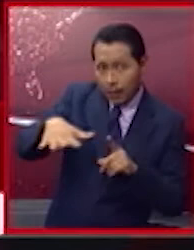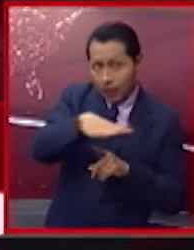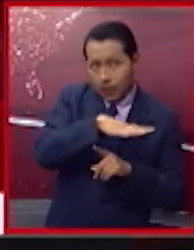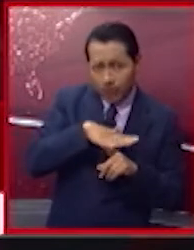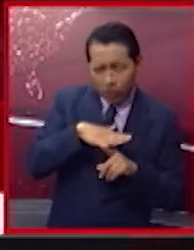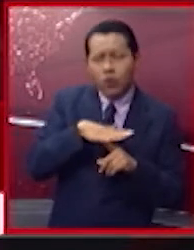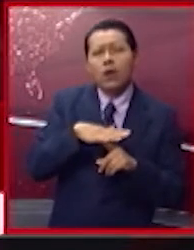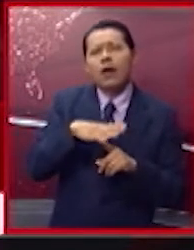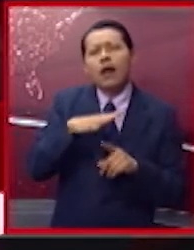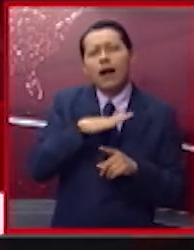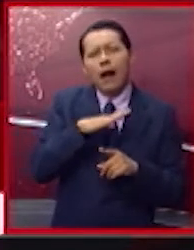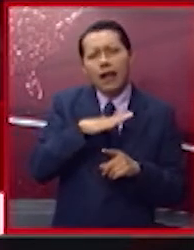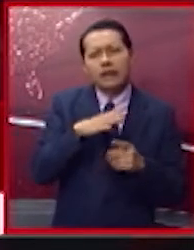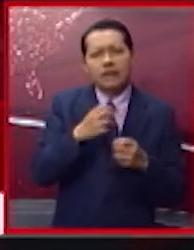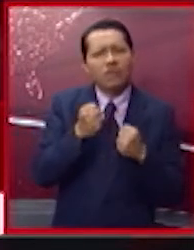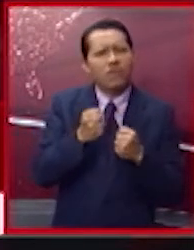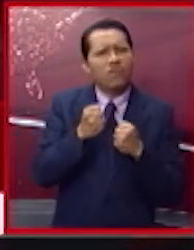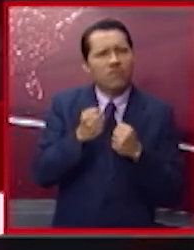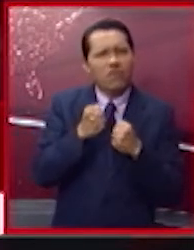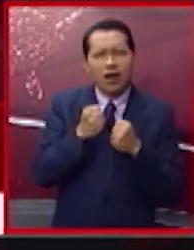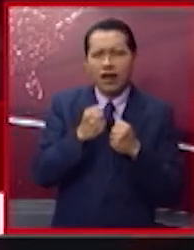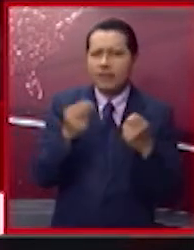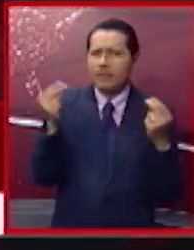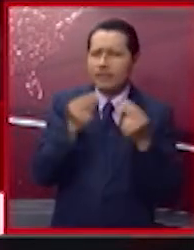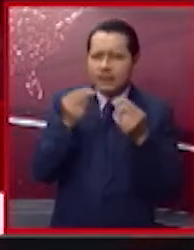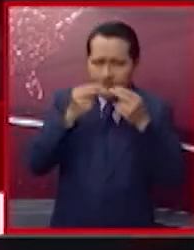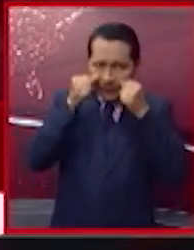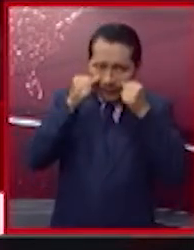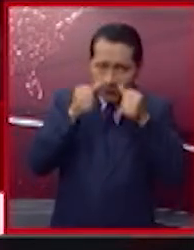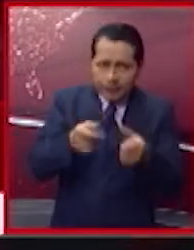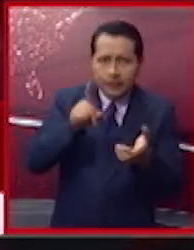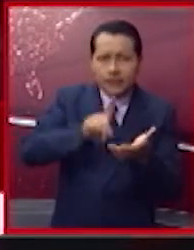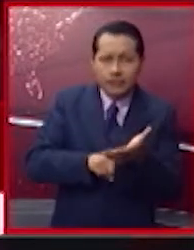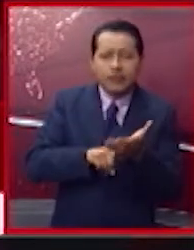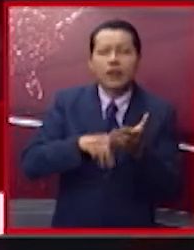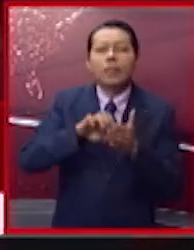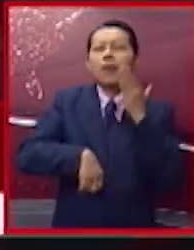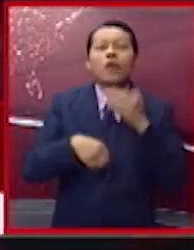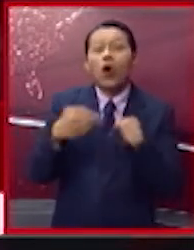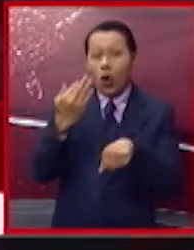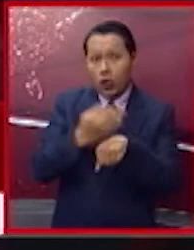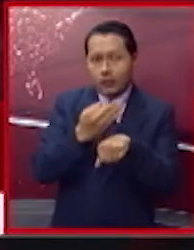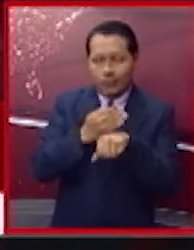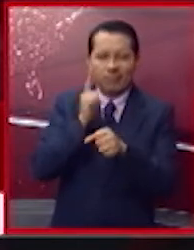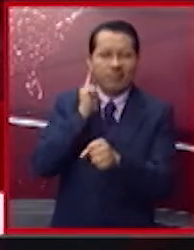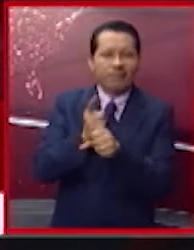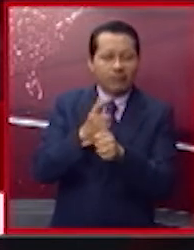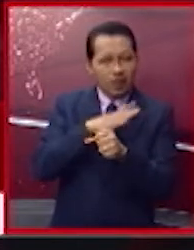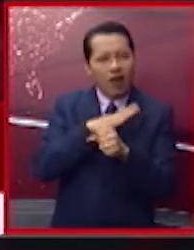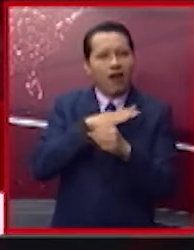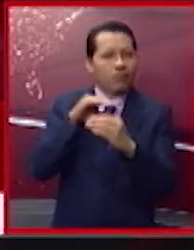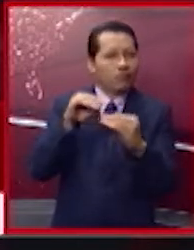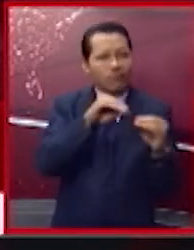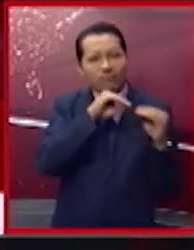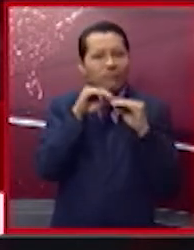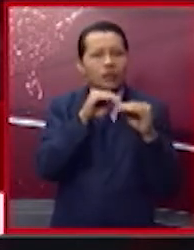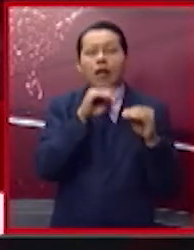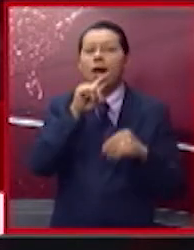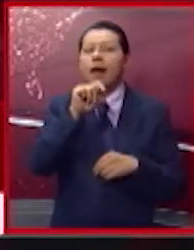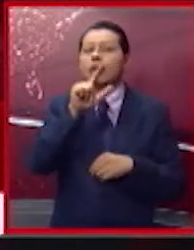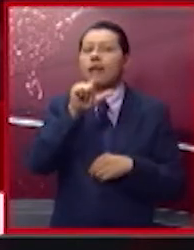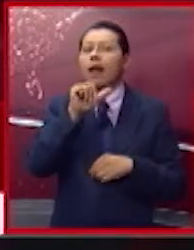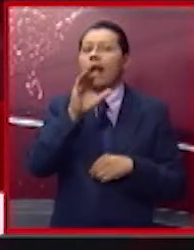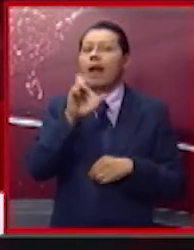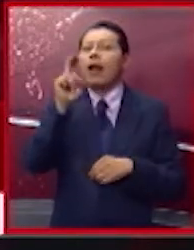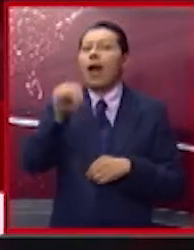the key issue. I think in the Mexican context, there's a little bit too much focus on the external strategy. What's happening